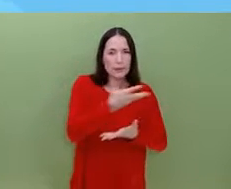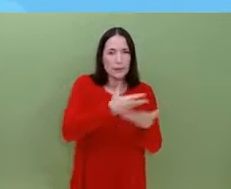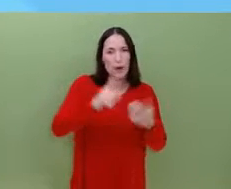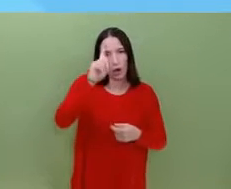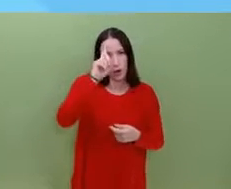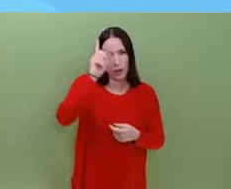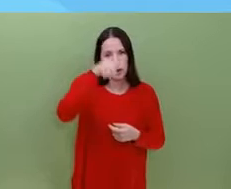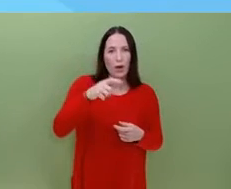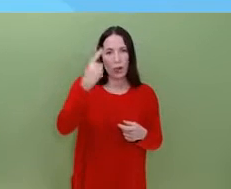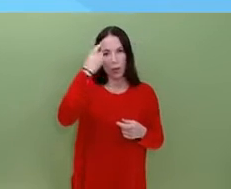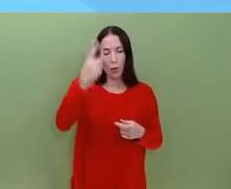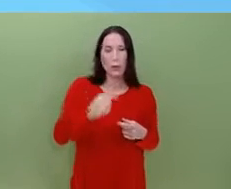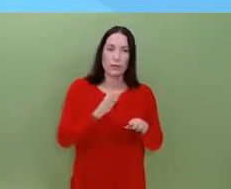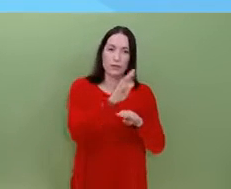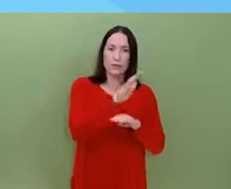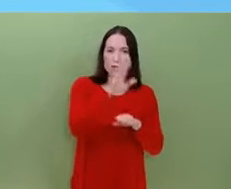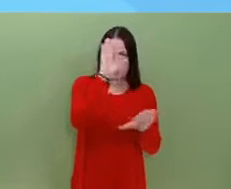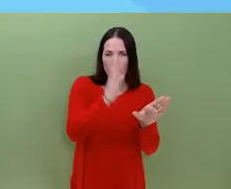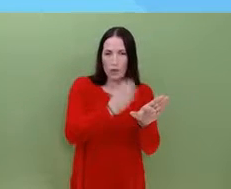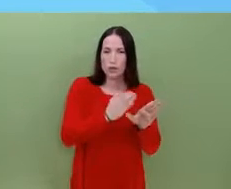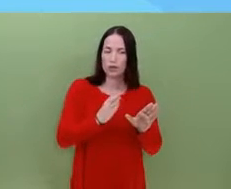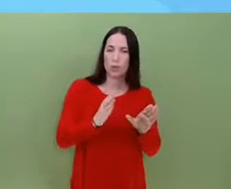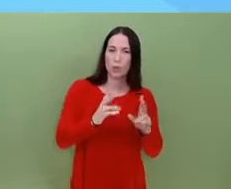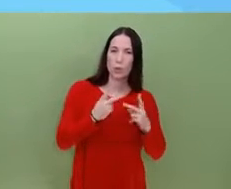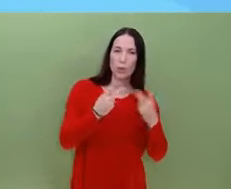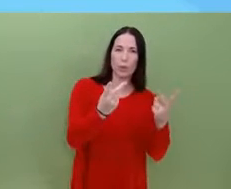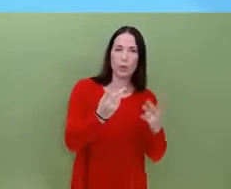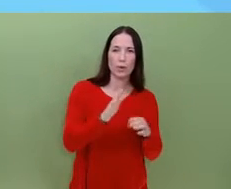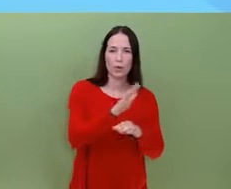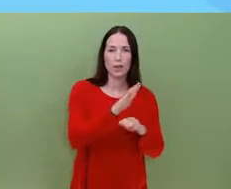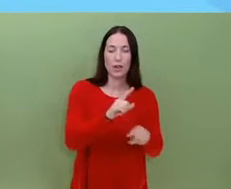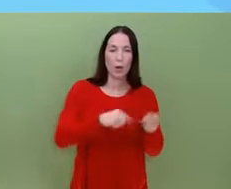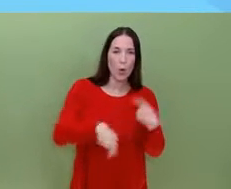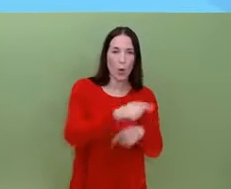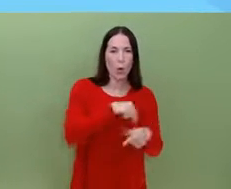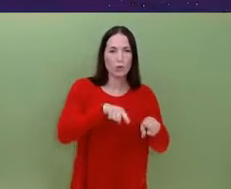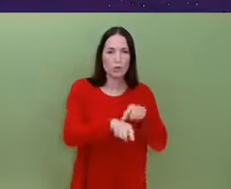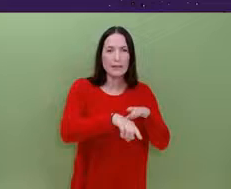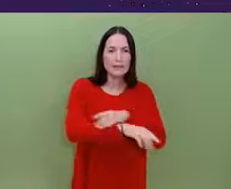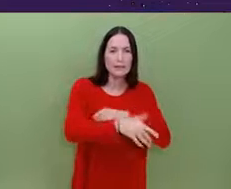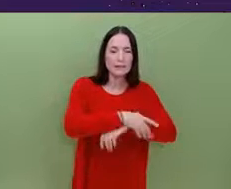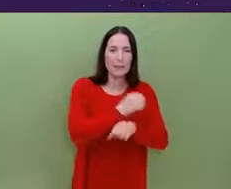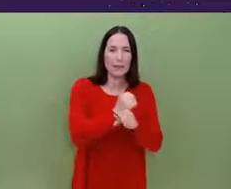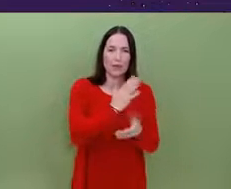of the psychological professions and the commitments we must all make to achieve our visionary goals.